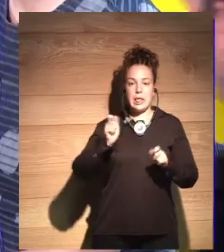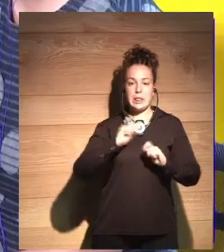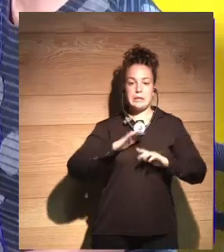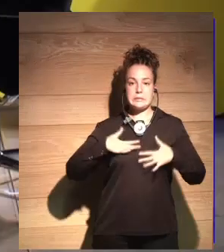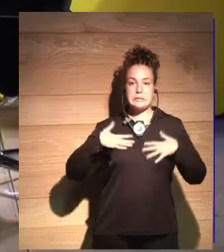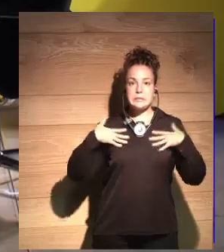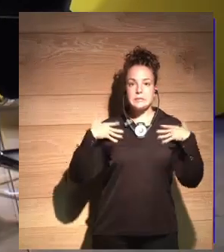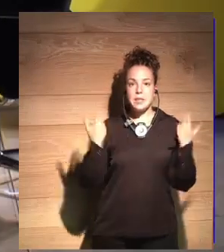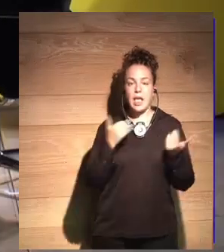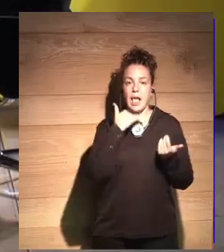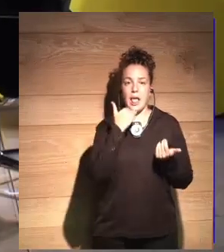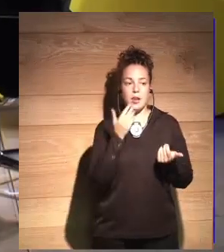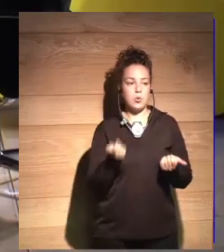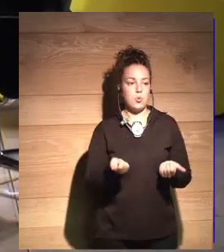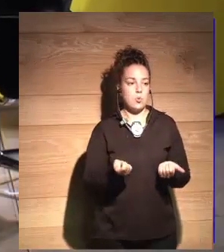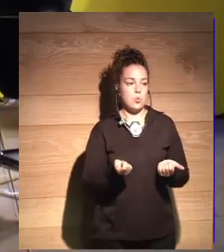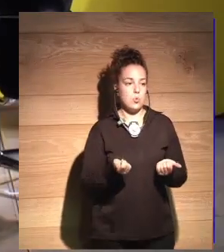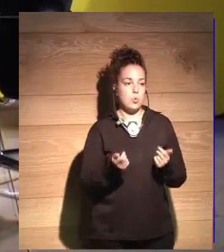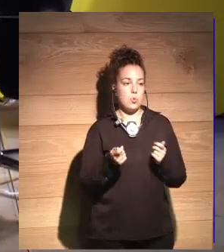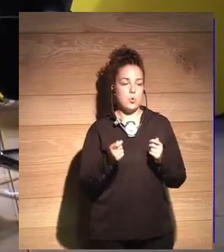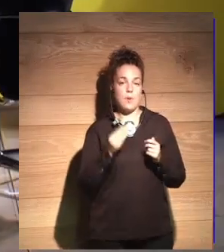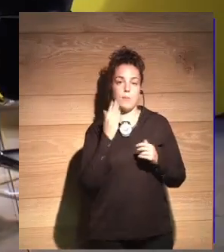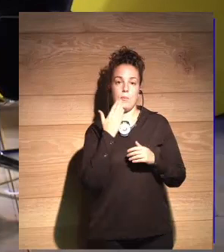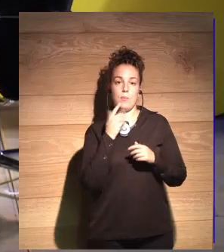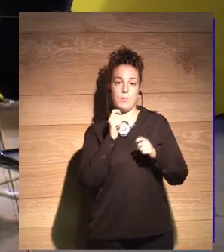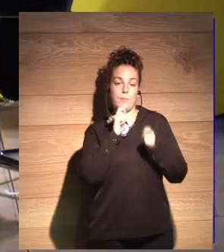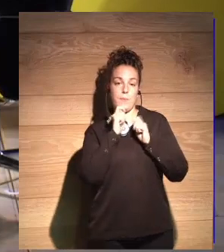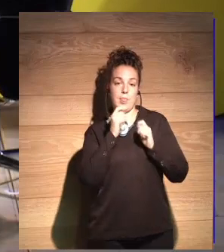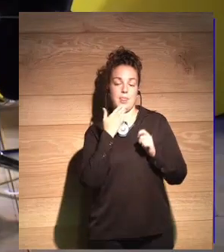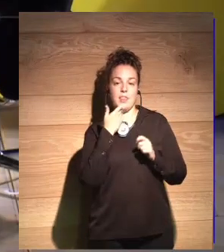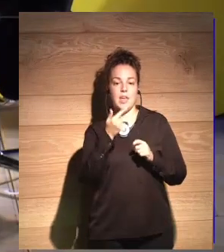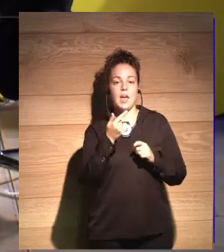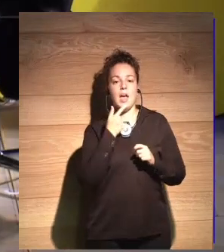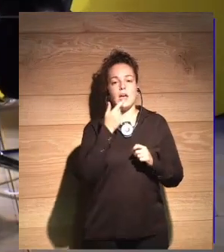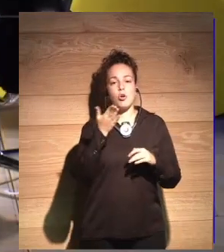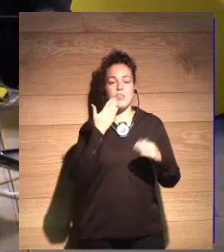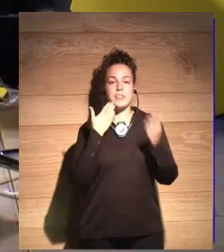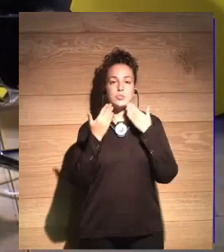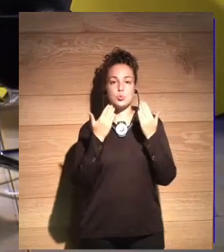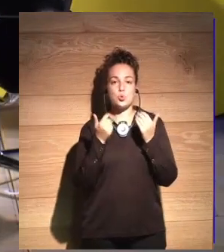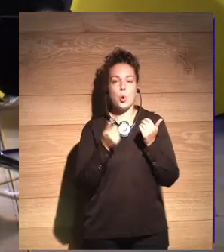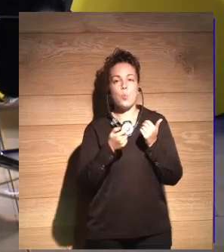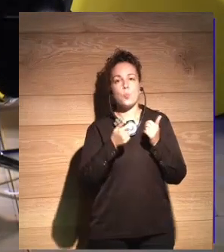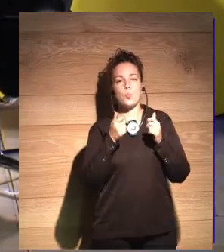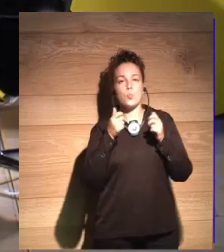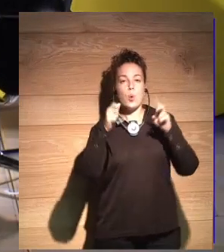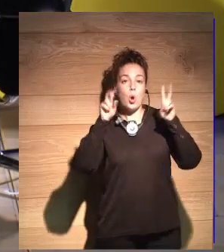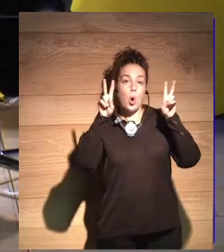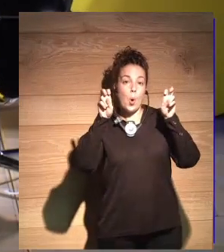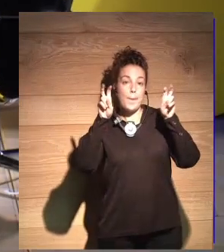is. Ahí se construye cada... There's a discourse being